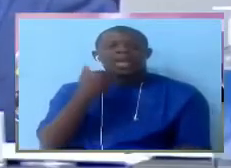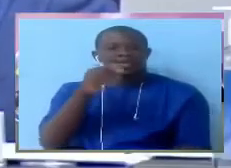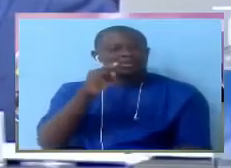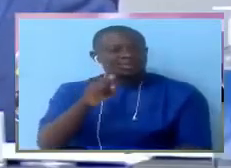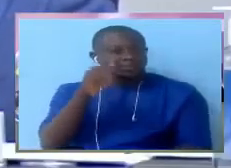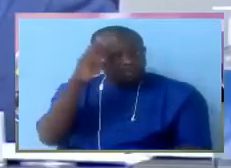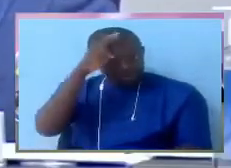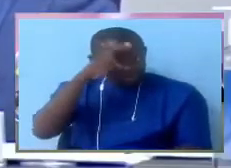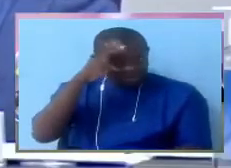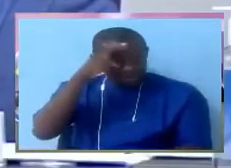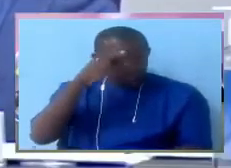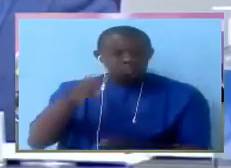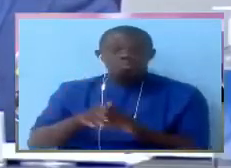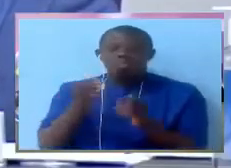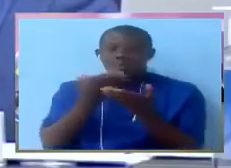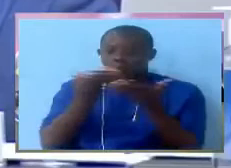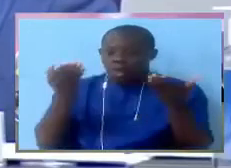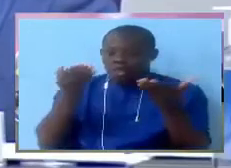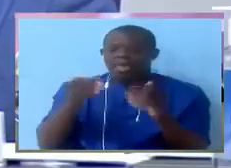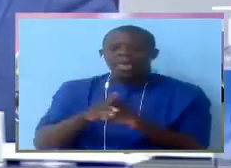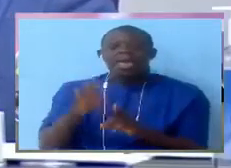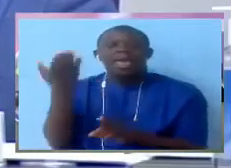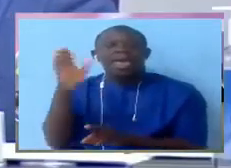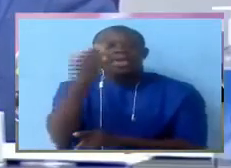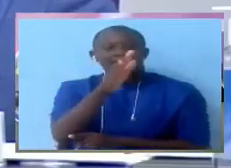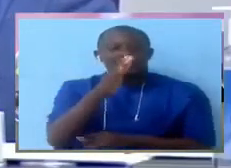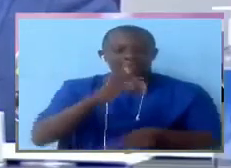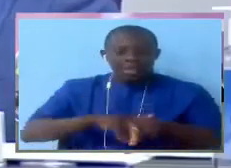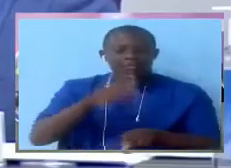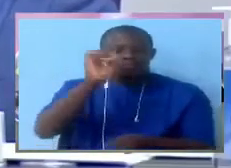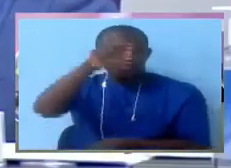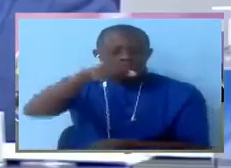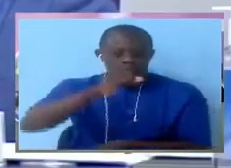reason why whenever your team